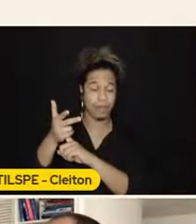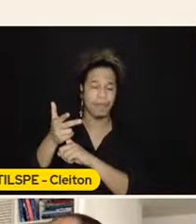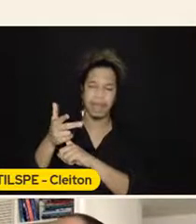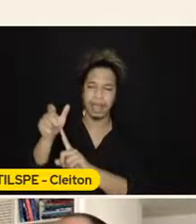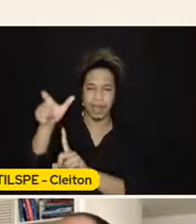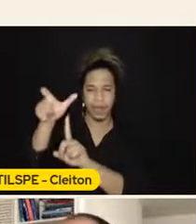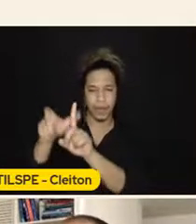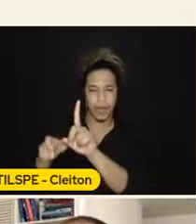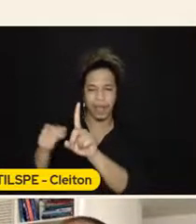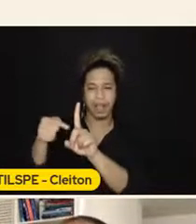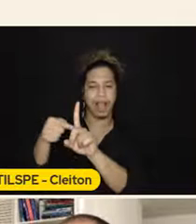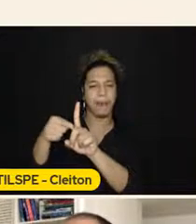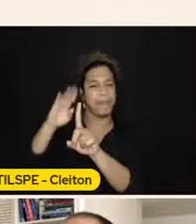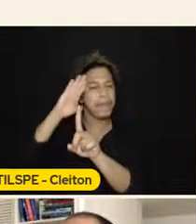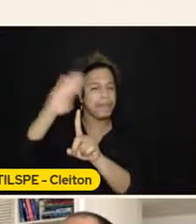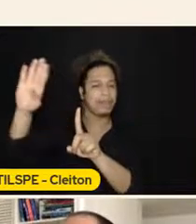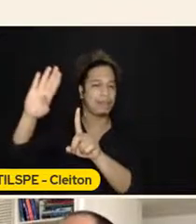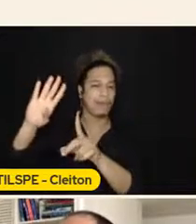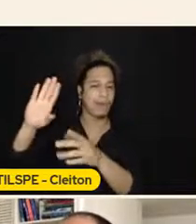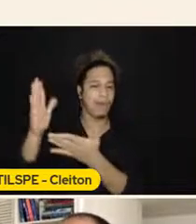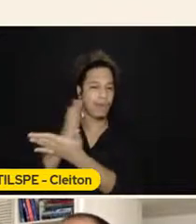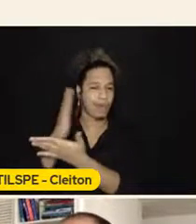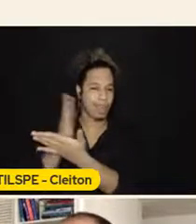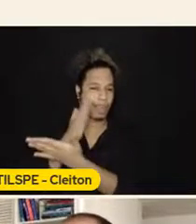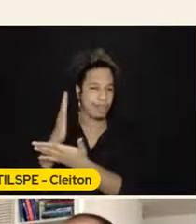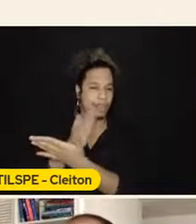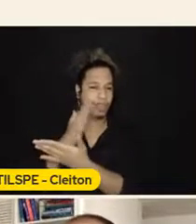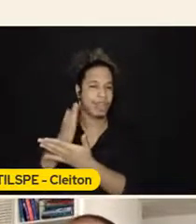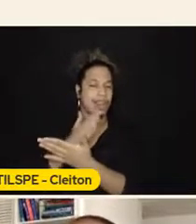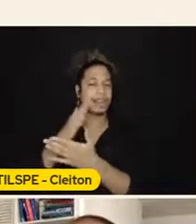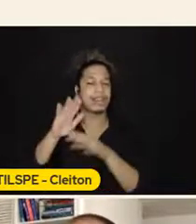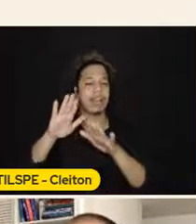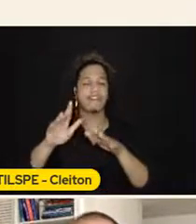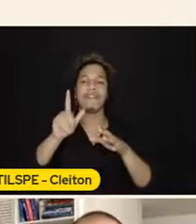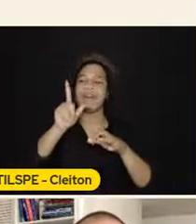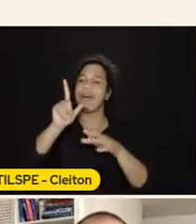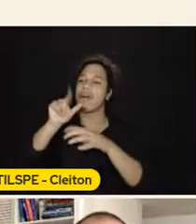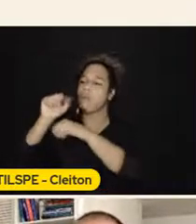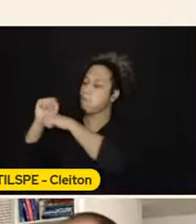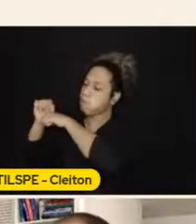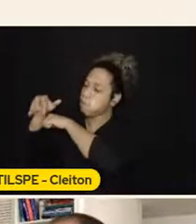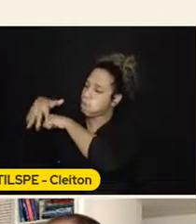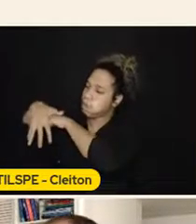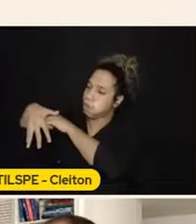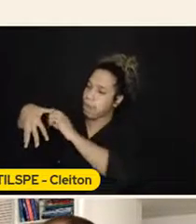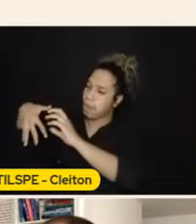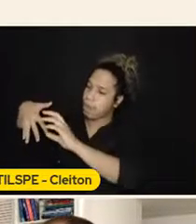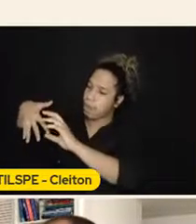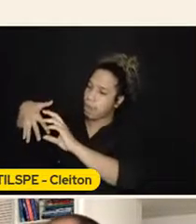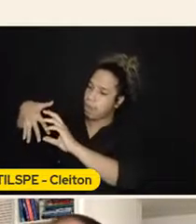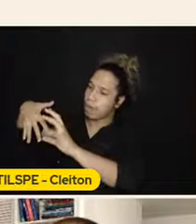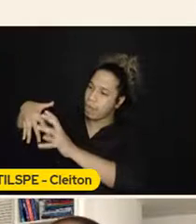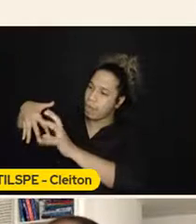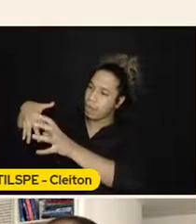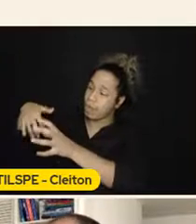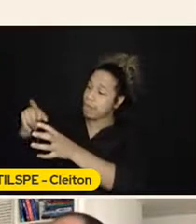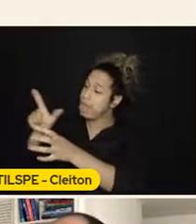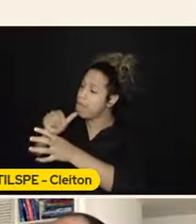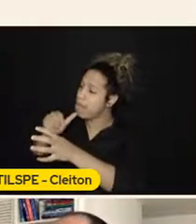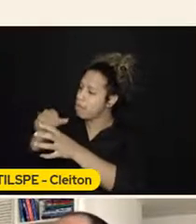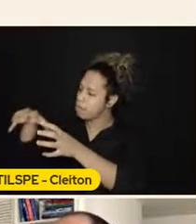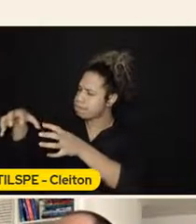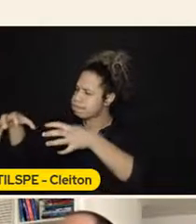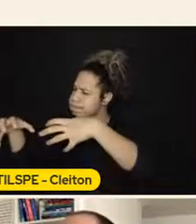did, and it was blowing the waterfall down because the water was stuck between rocks. Yeah, we